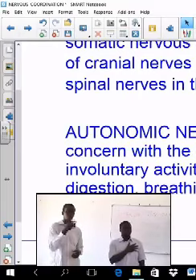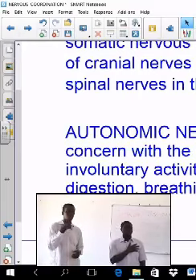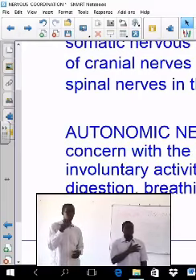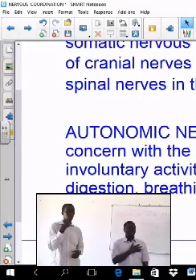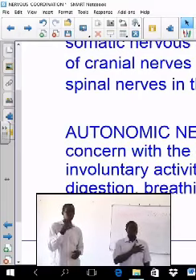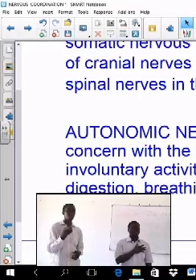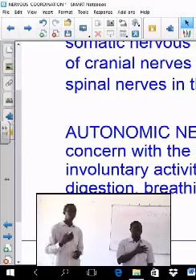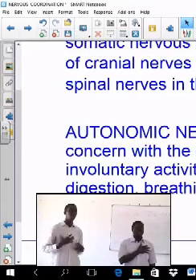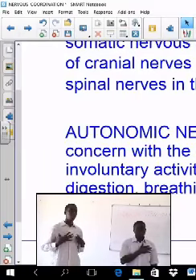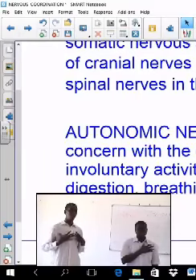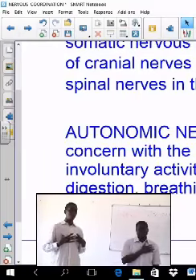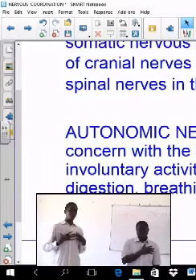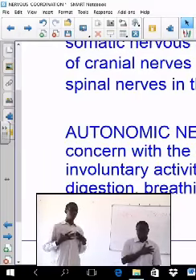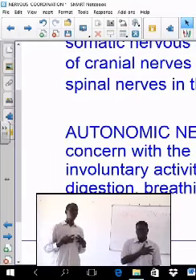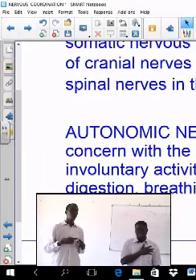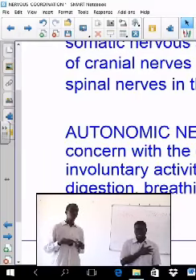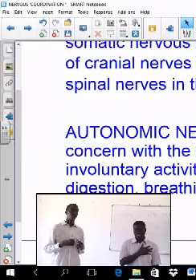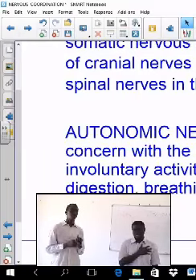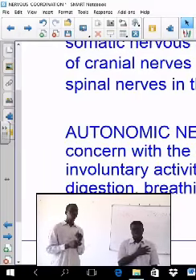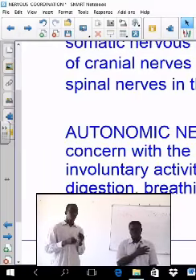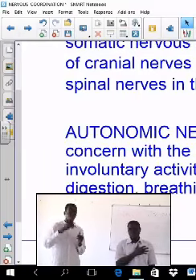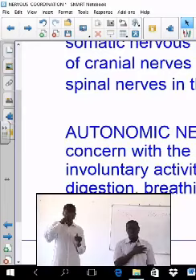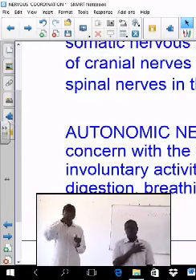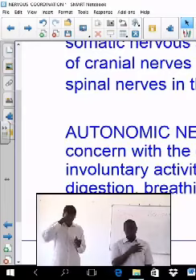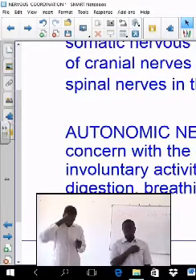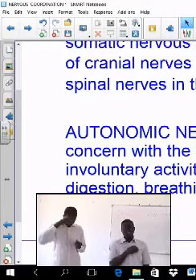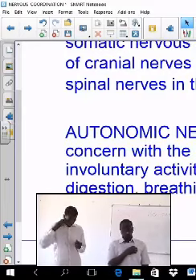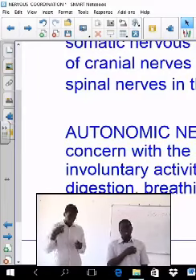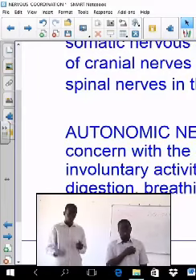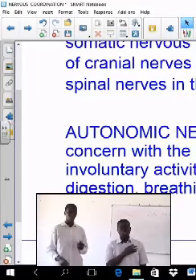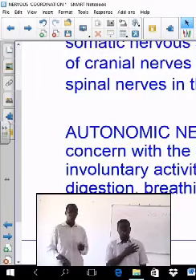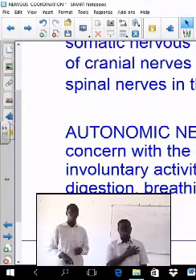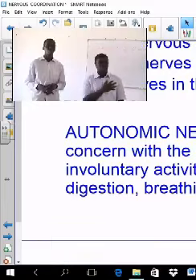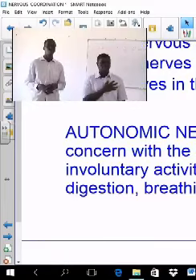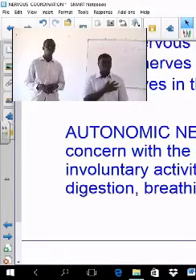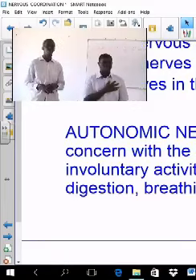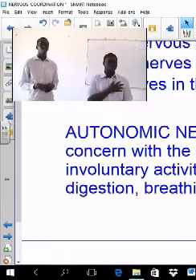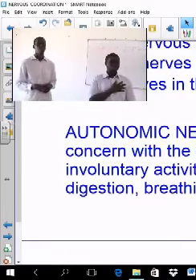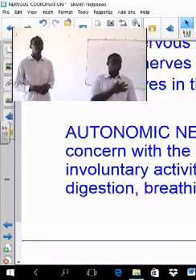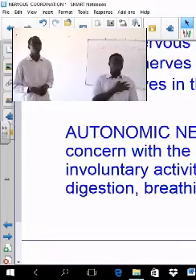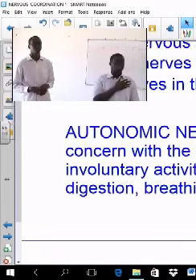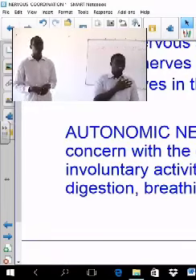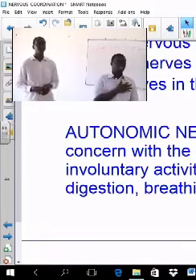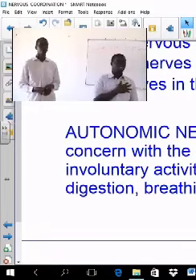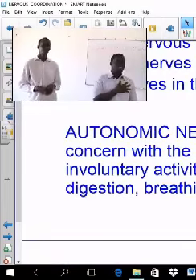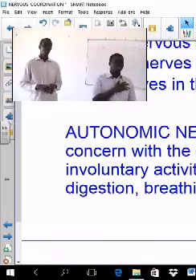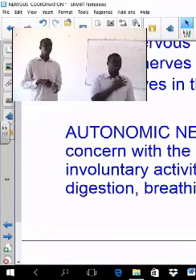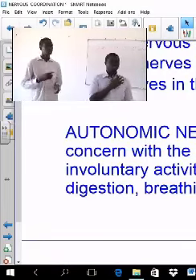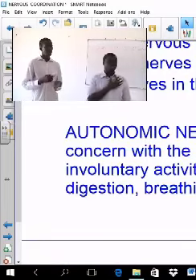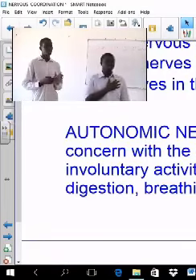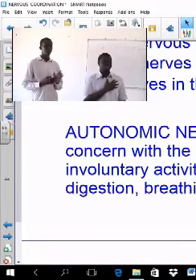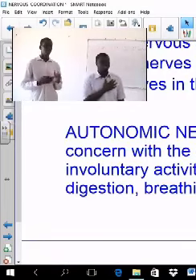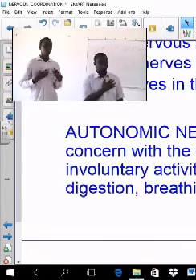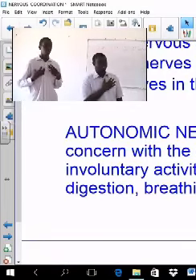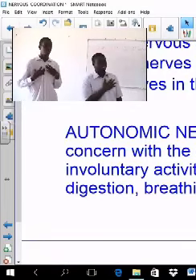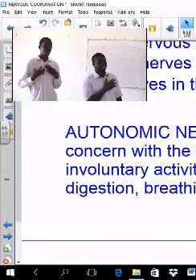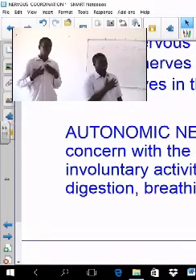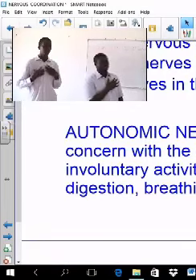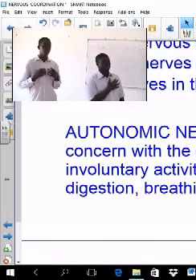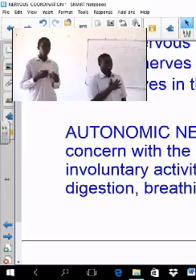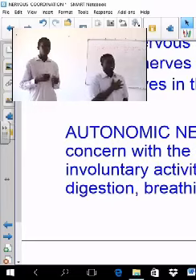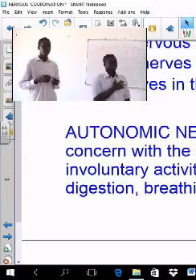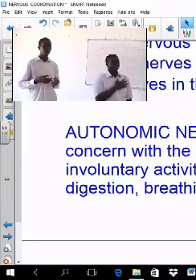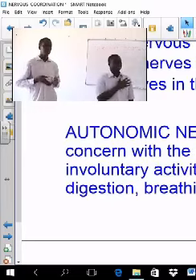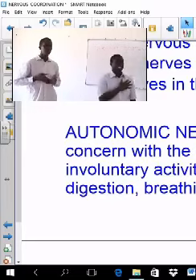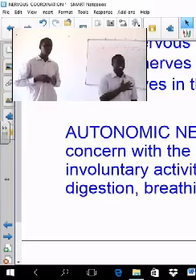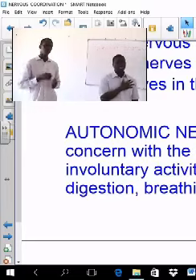Activities, for example, the heartbeat. Because you cannot control, as I said earlier on, you cannot say the heart to stop beating.